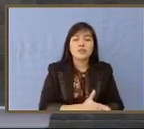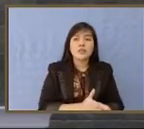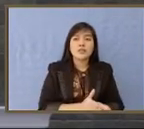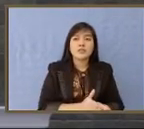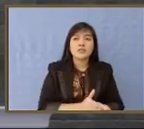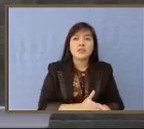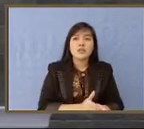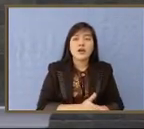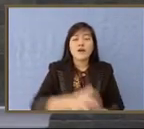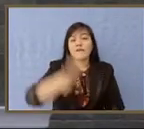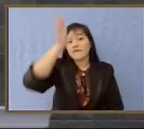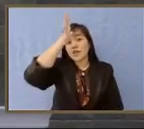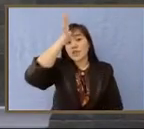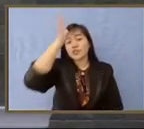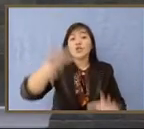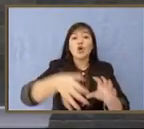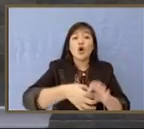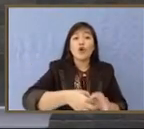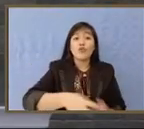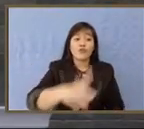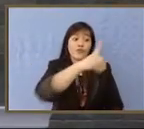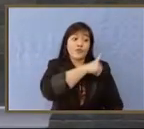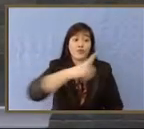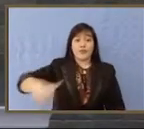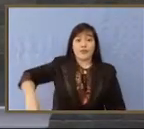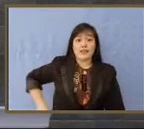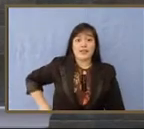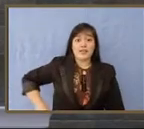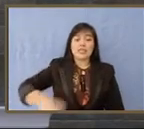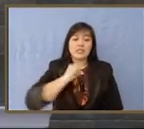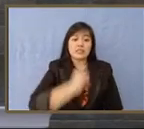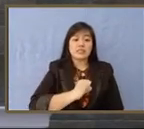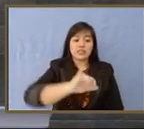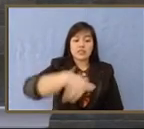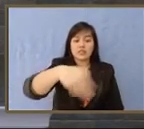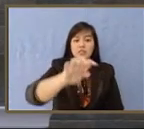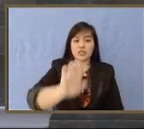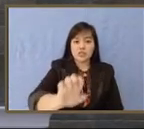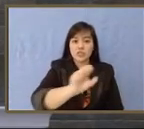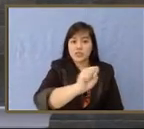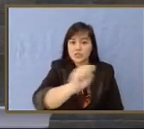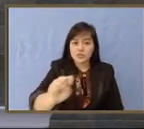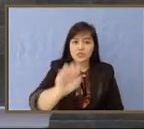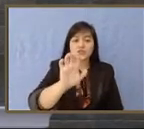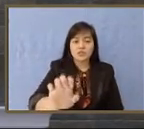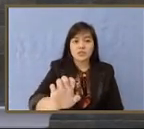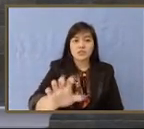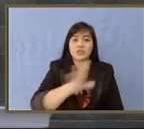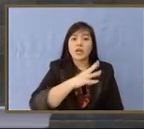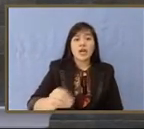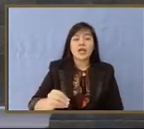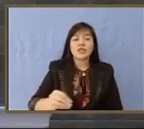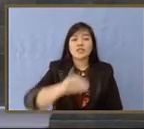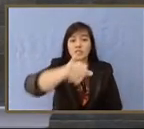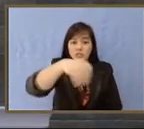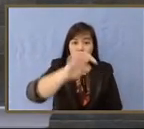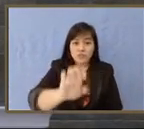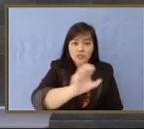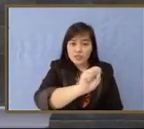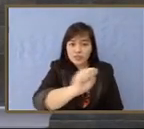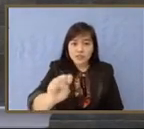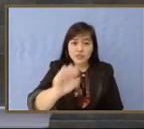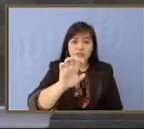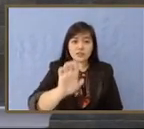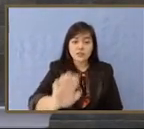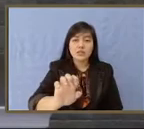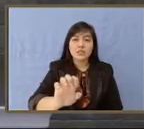po natin makikita yan. Yan po ang mga nabanggit dyan. Now, since, ito pong, kung kita nyo po, since si Samuel ay siya